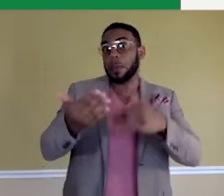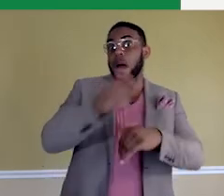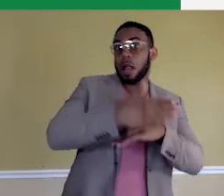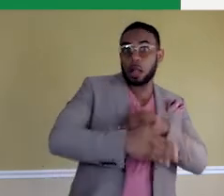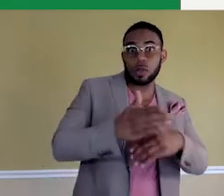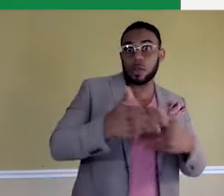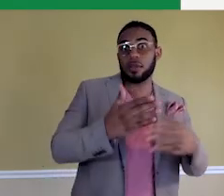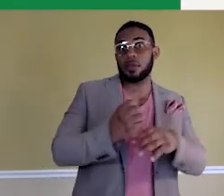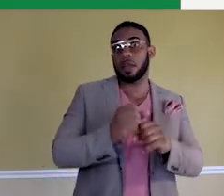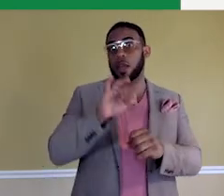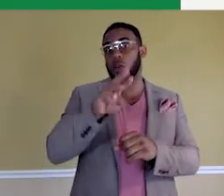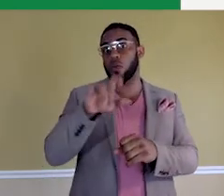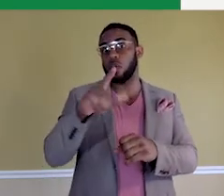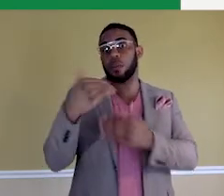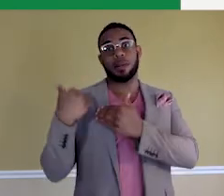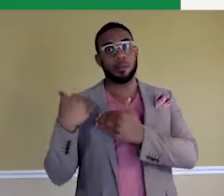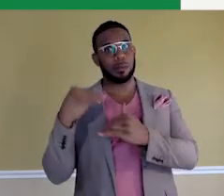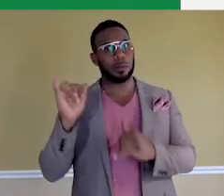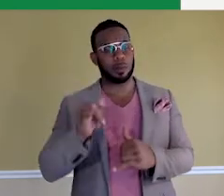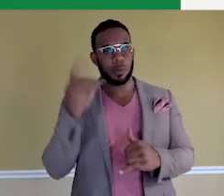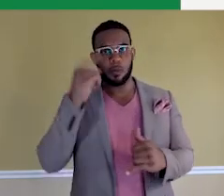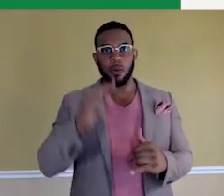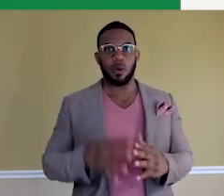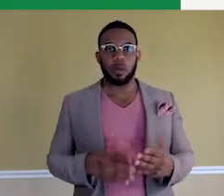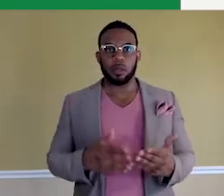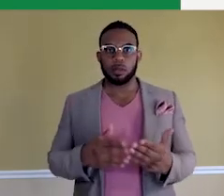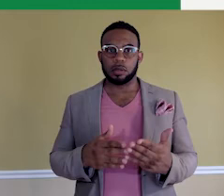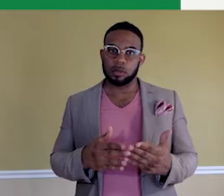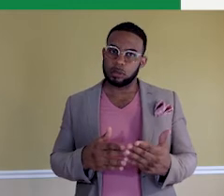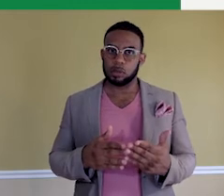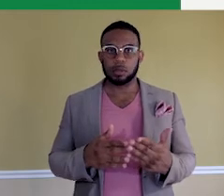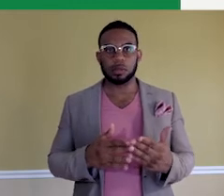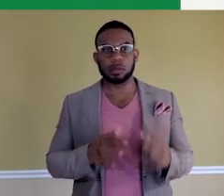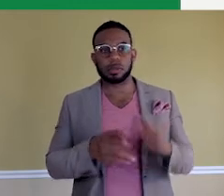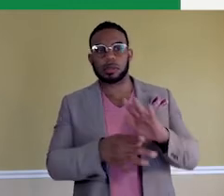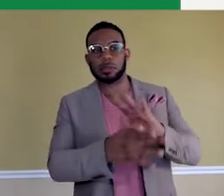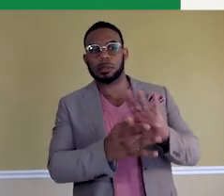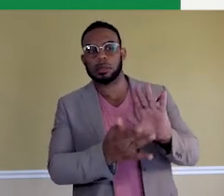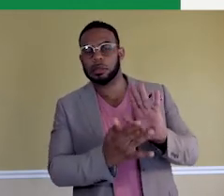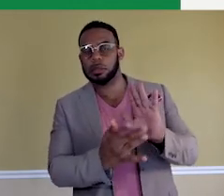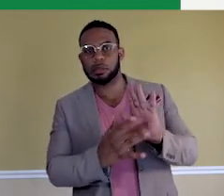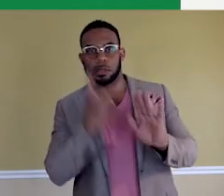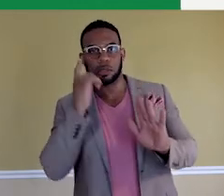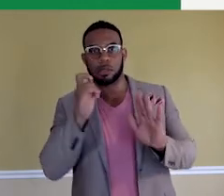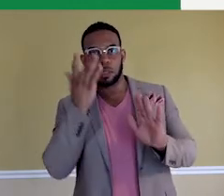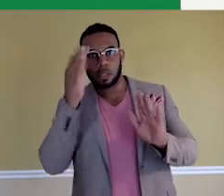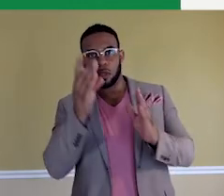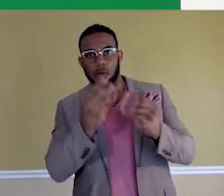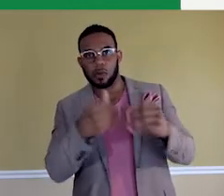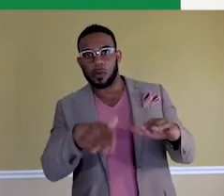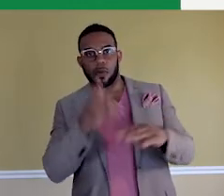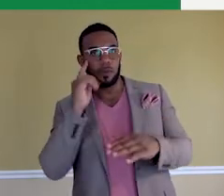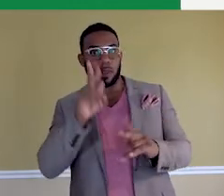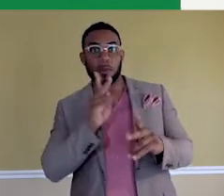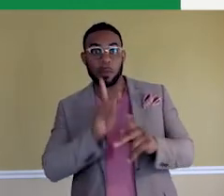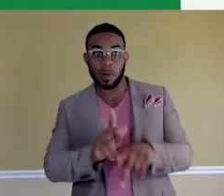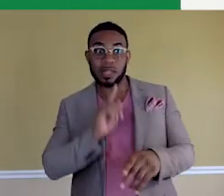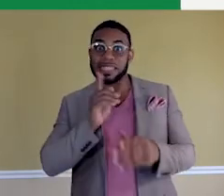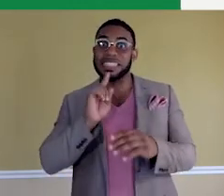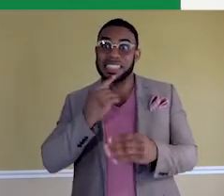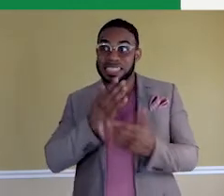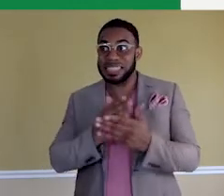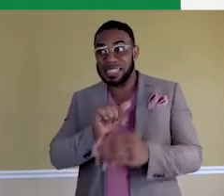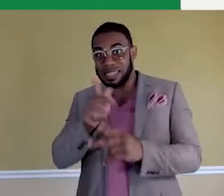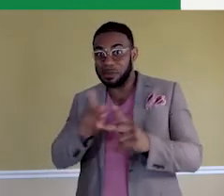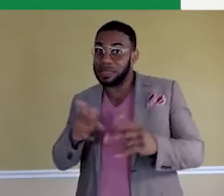can even get criminal liability for infringing on the intellectual property rights of another person. It is that serious in some places.